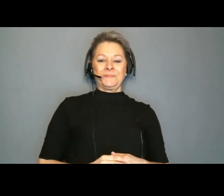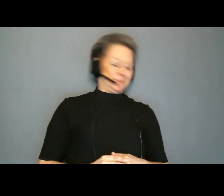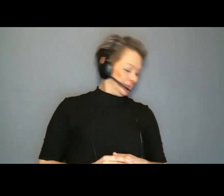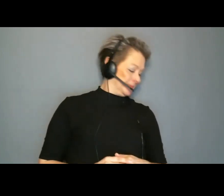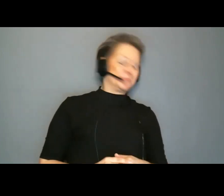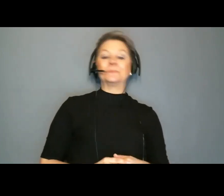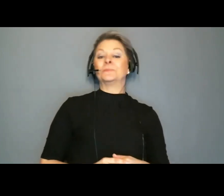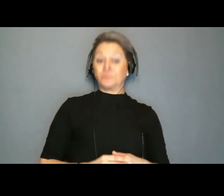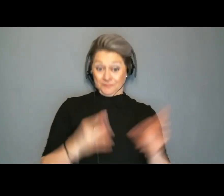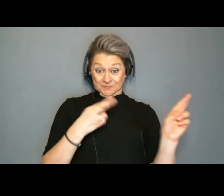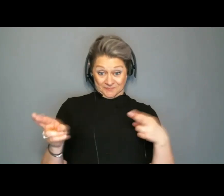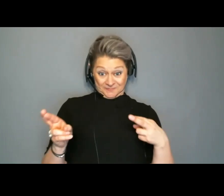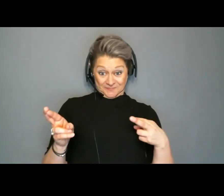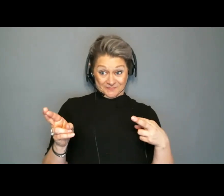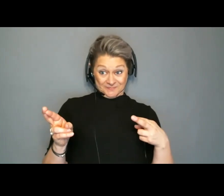Okay, we ready to go again?